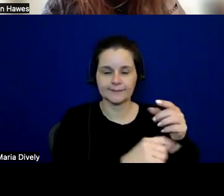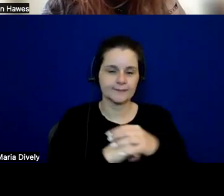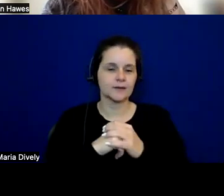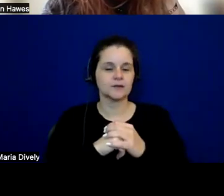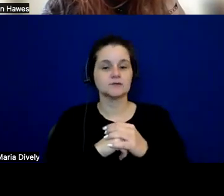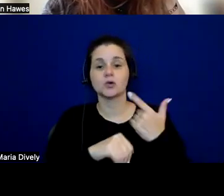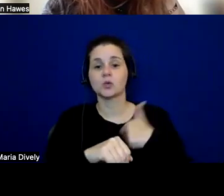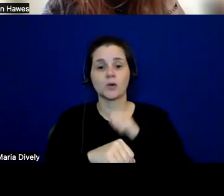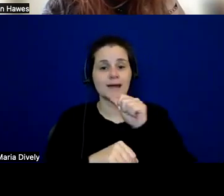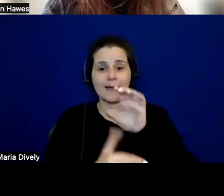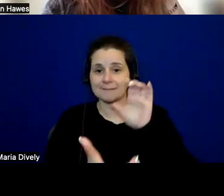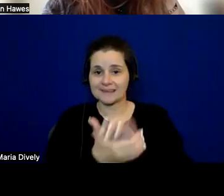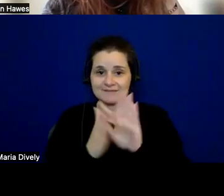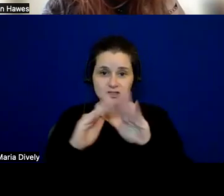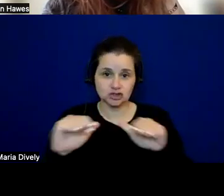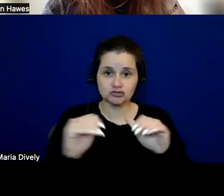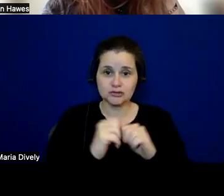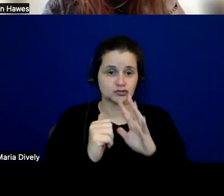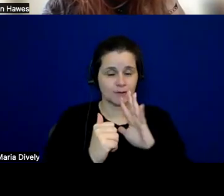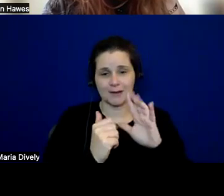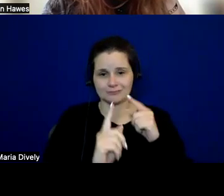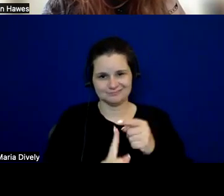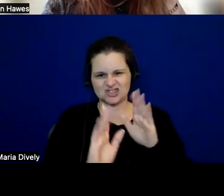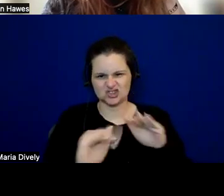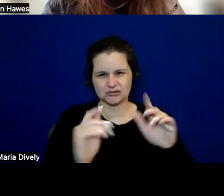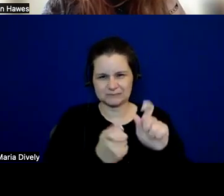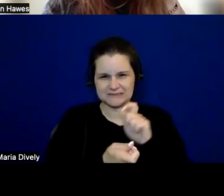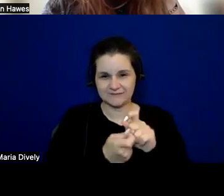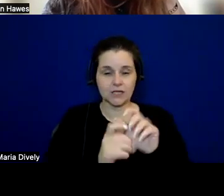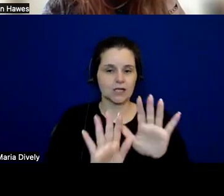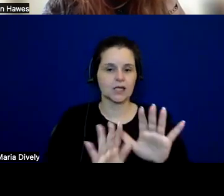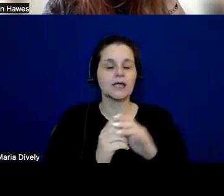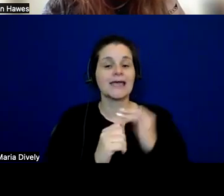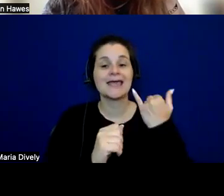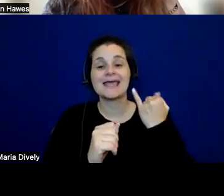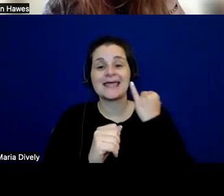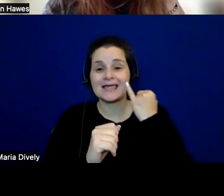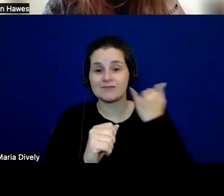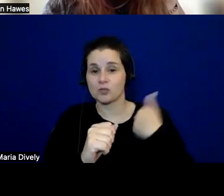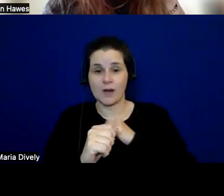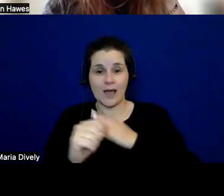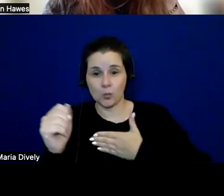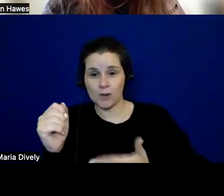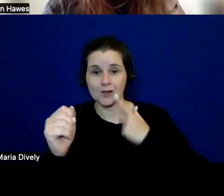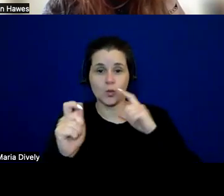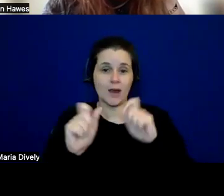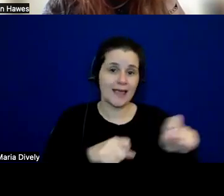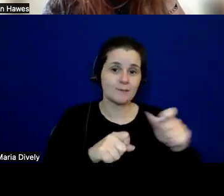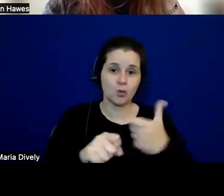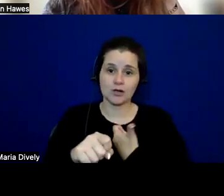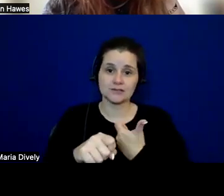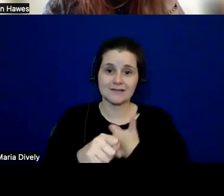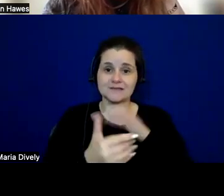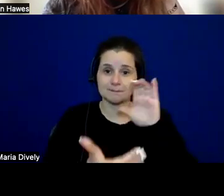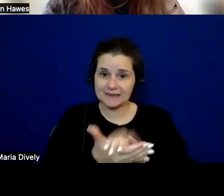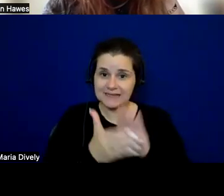believing children, just talking about children specifically here, if we're not willing or able in ourselves to believe